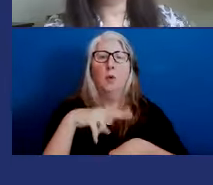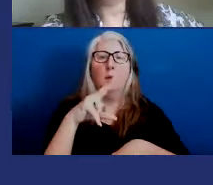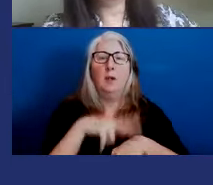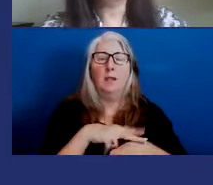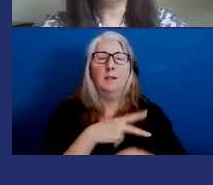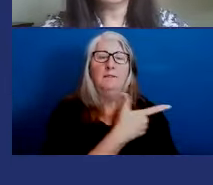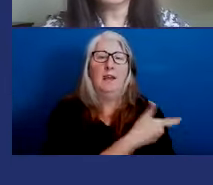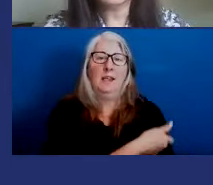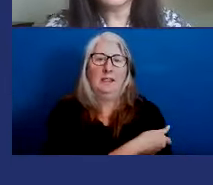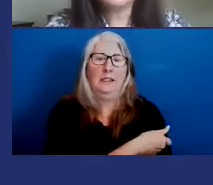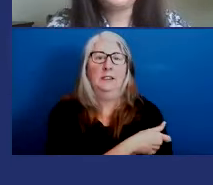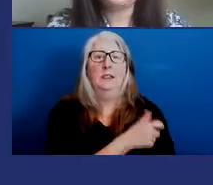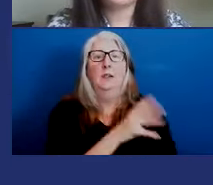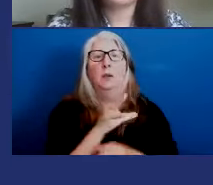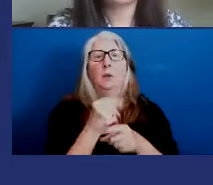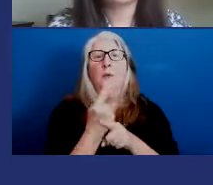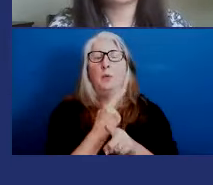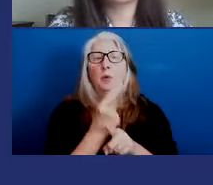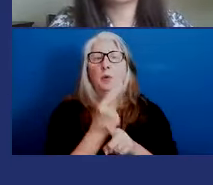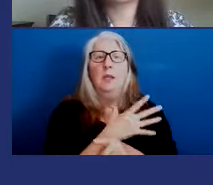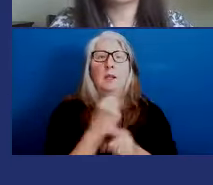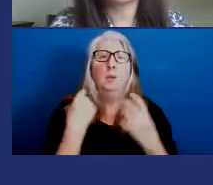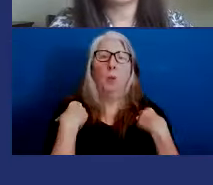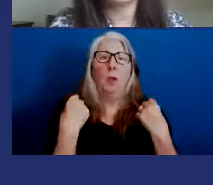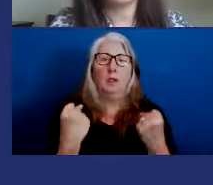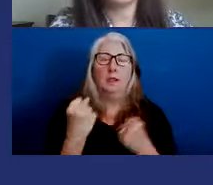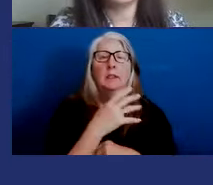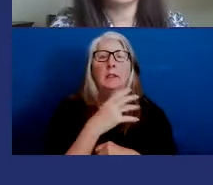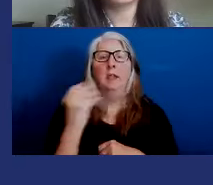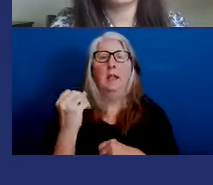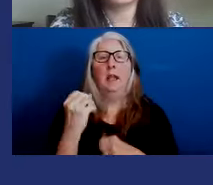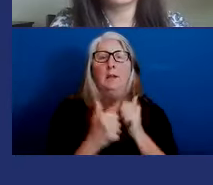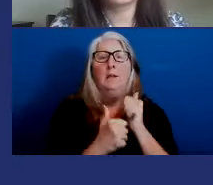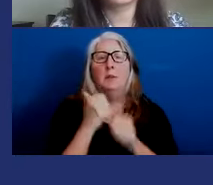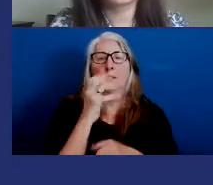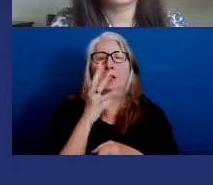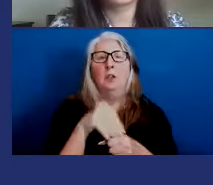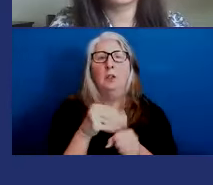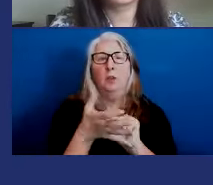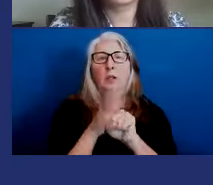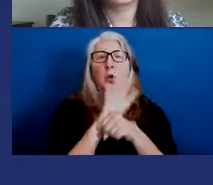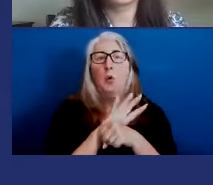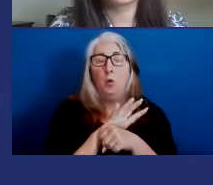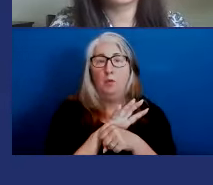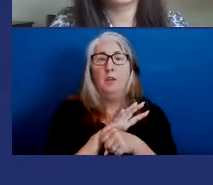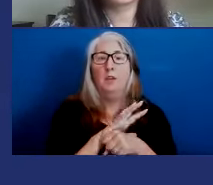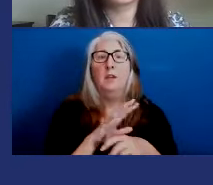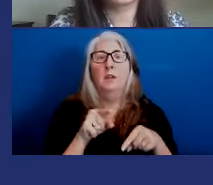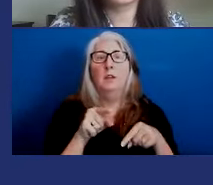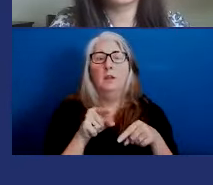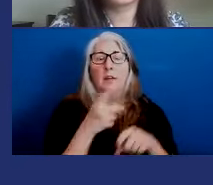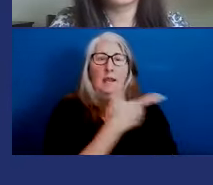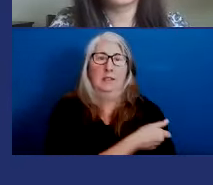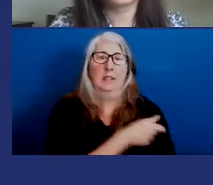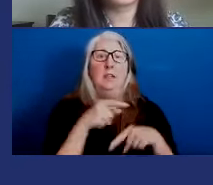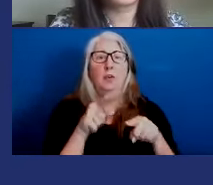vaccines within routine and wellness, and especially including the COVID vaccine in that conversation.